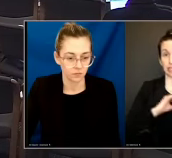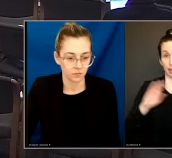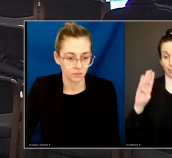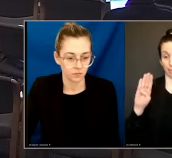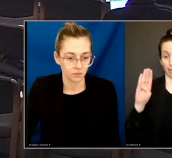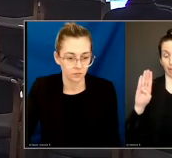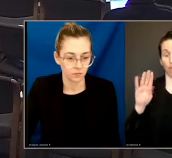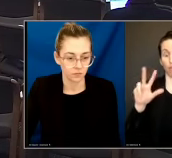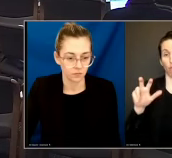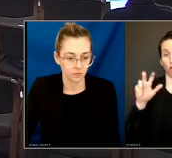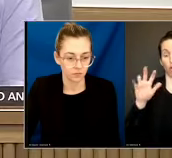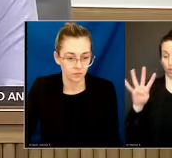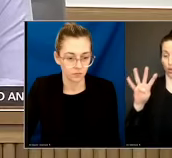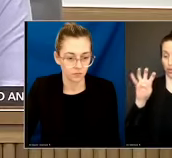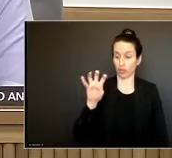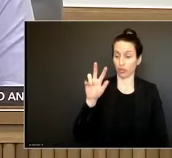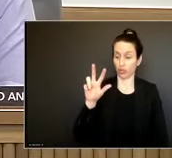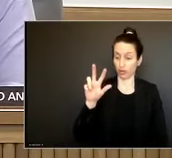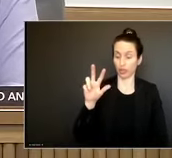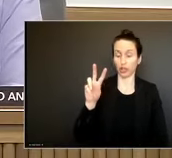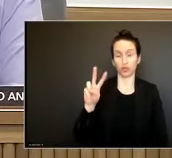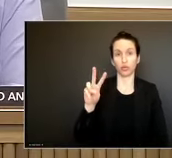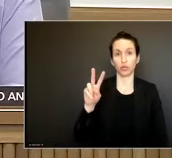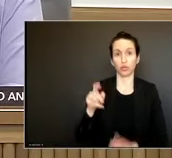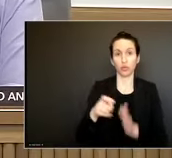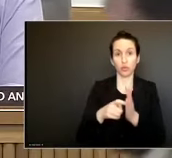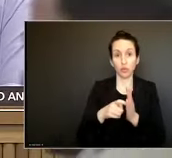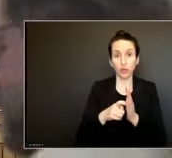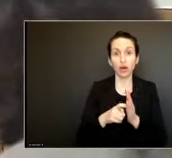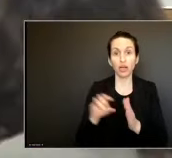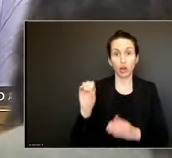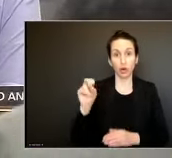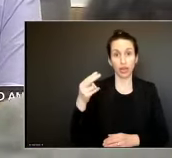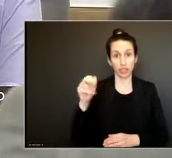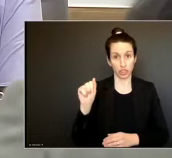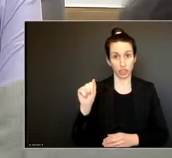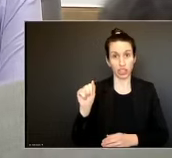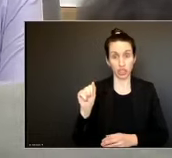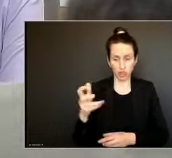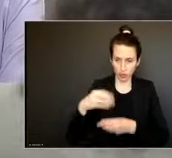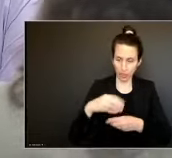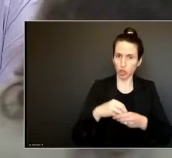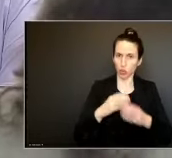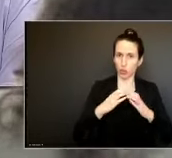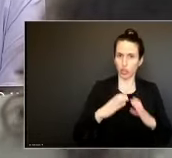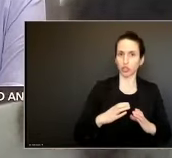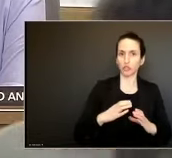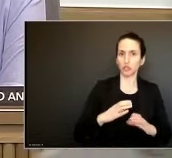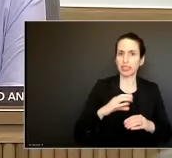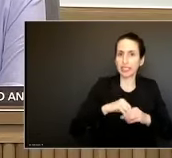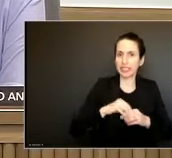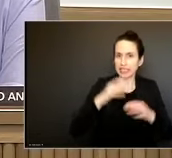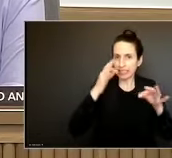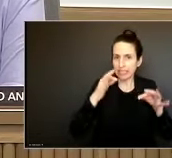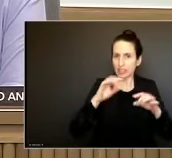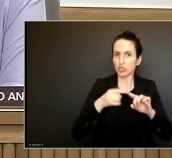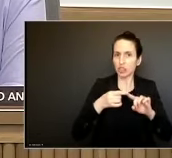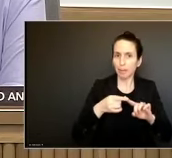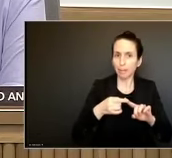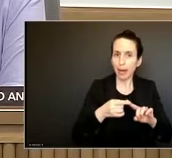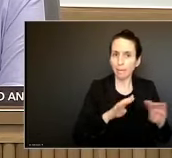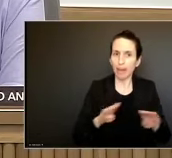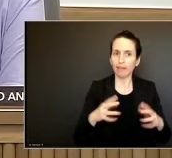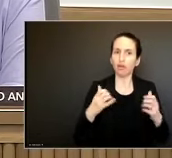to develop a program to increase consumer involvement in decisions about behavioral health services, requires the Health Authority to enter contracts with